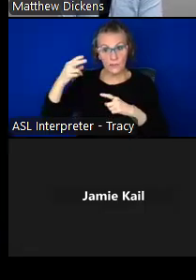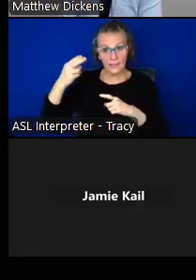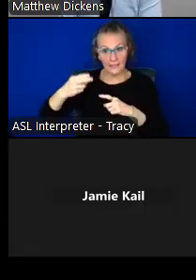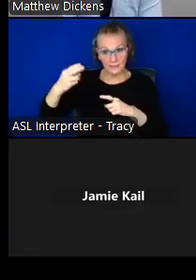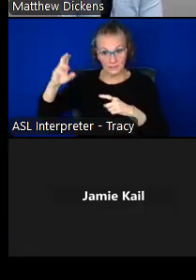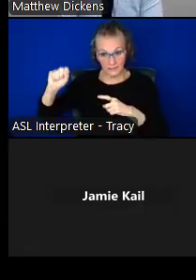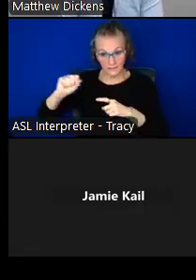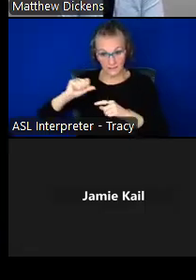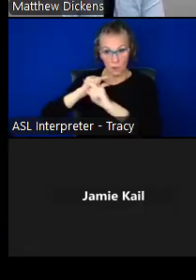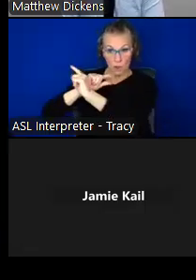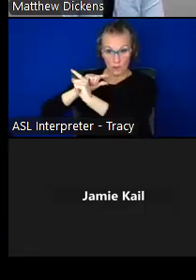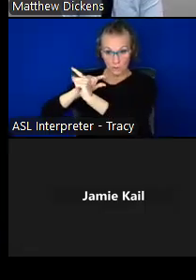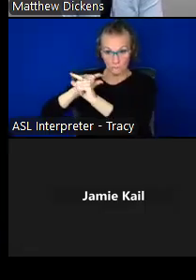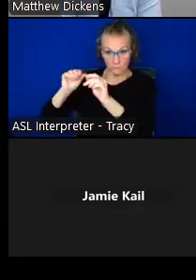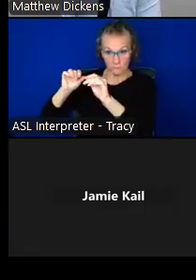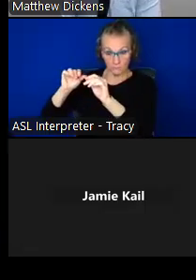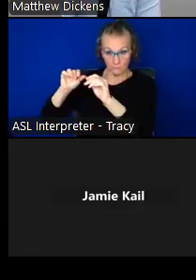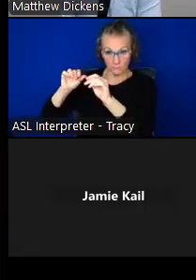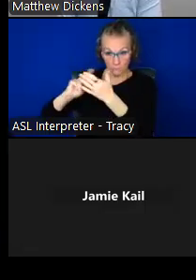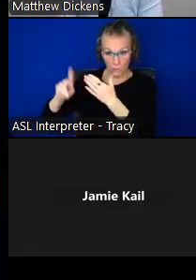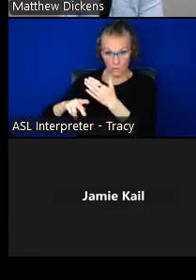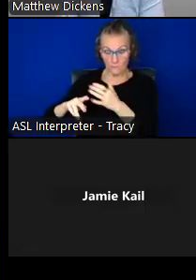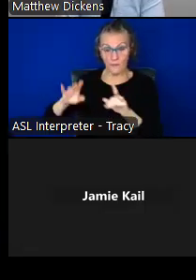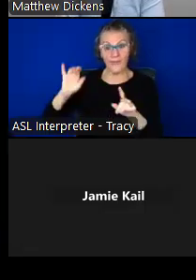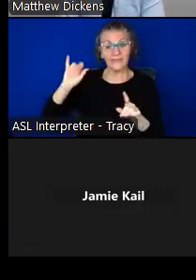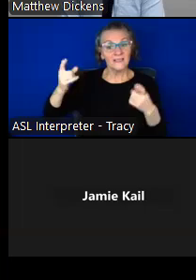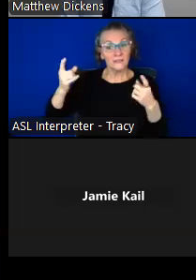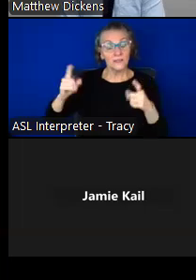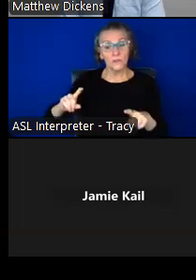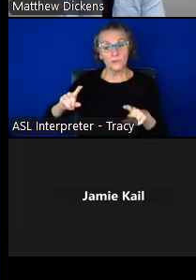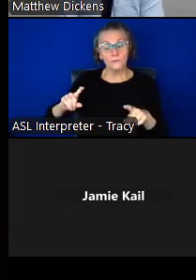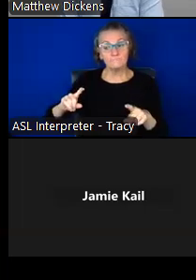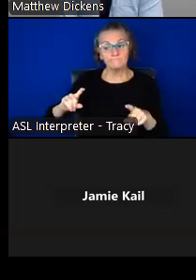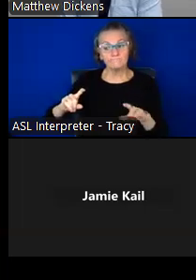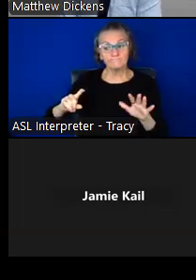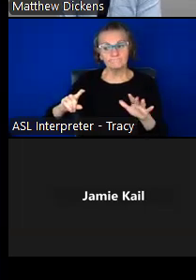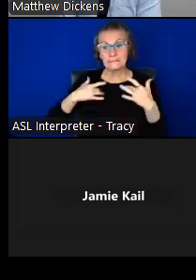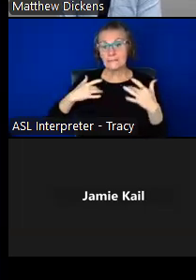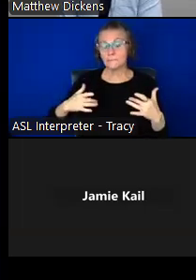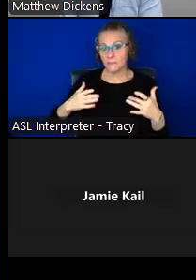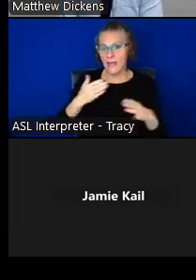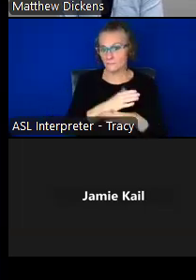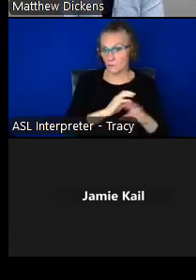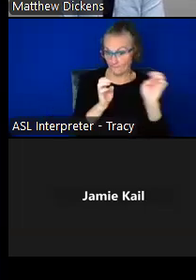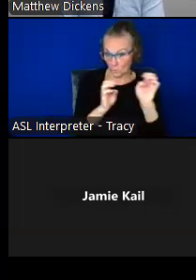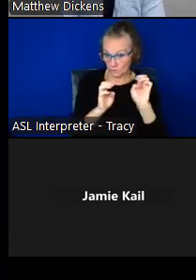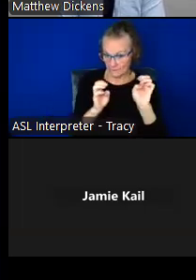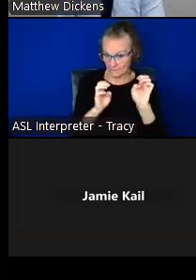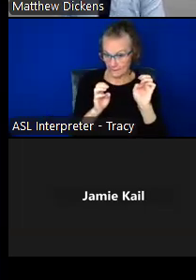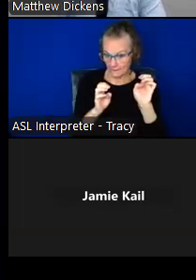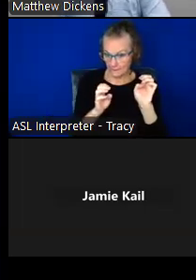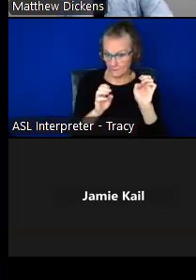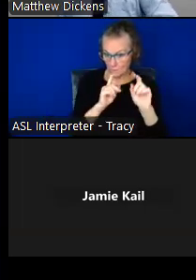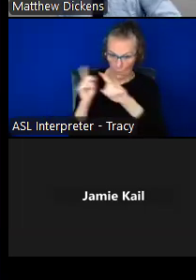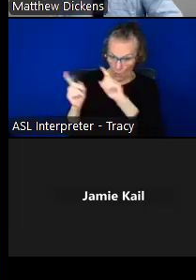guardianship program. And this occurs typically following an emergency release when there's nobody